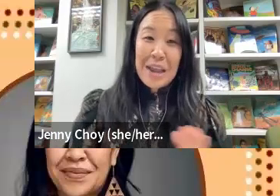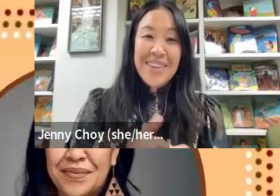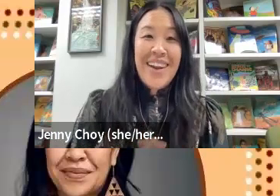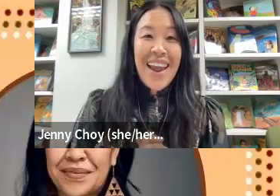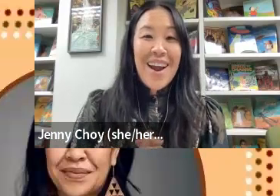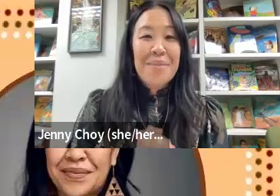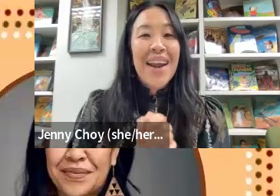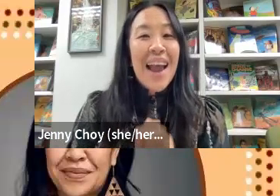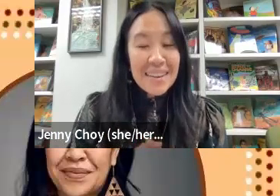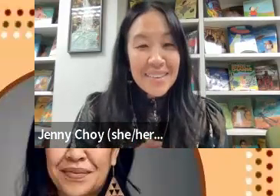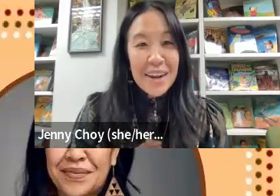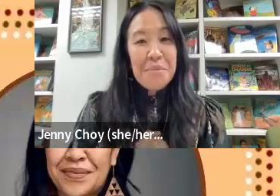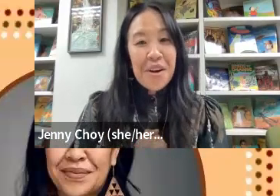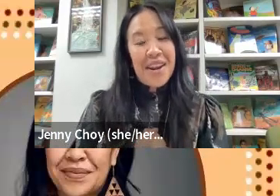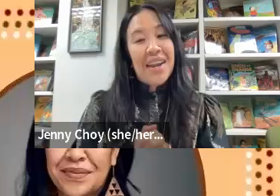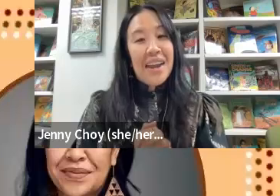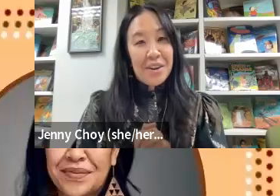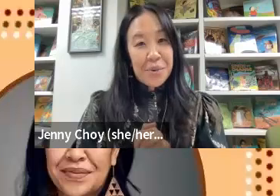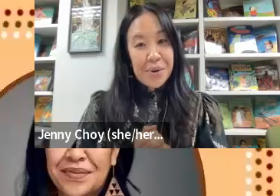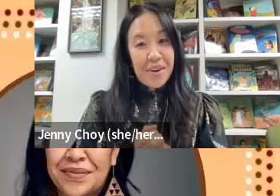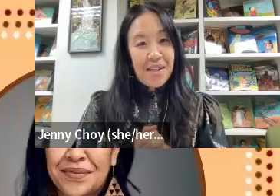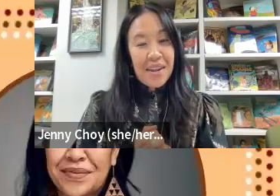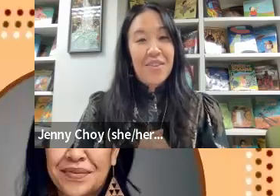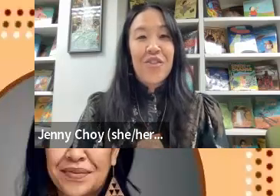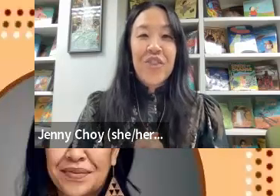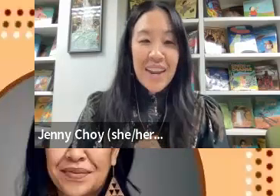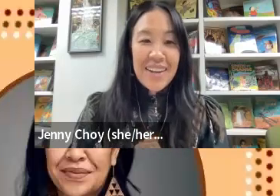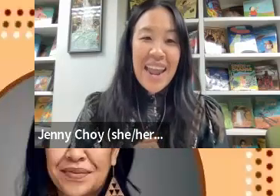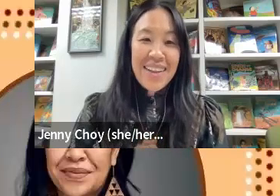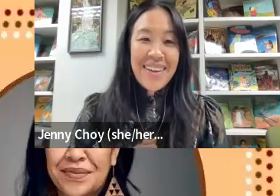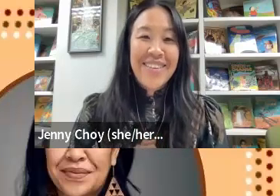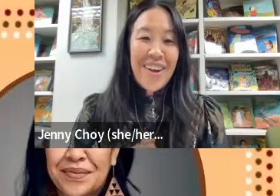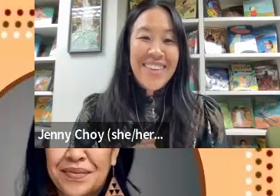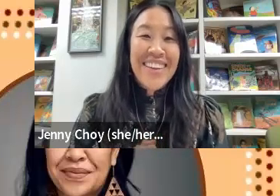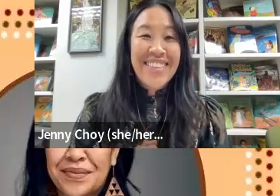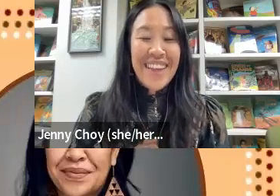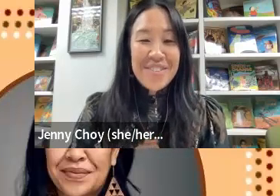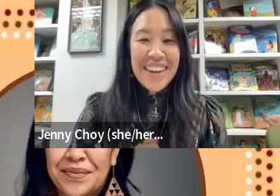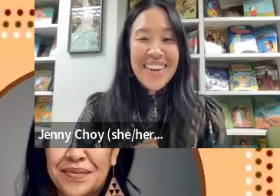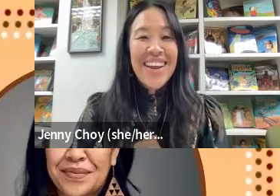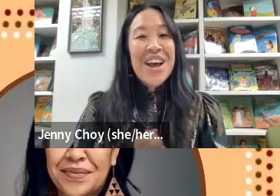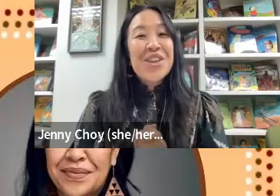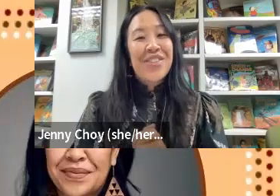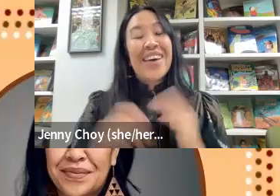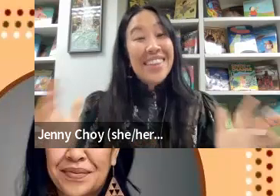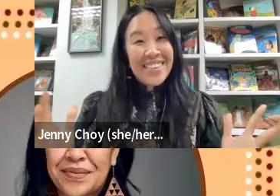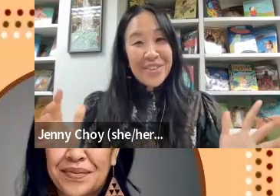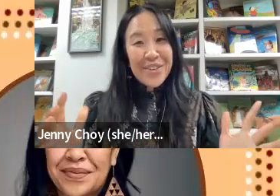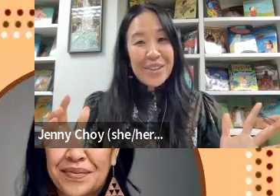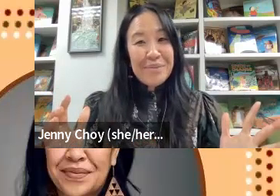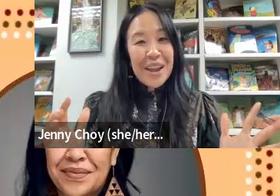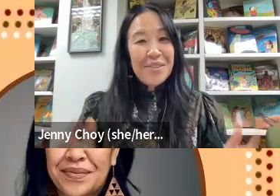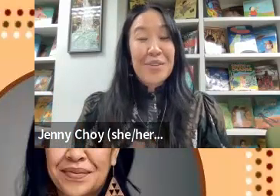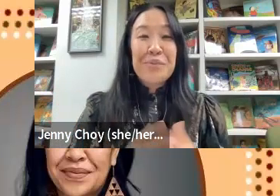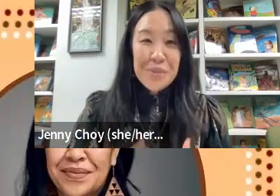Speaking alongside me today are my excellent marketing and editorial colleagues, Jen, Candace, Shaughnessy, and Stephanie. They'll each